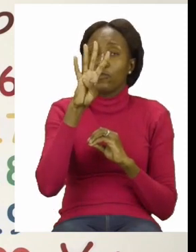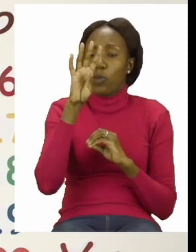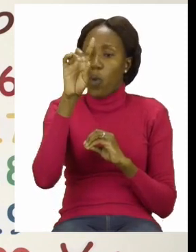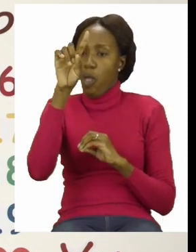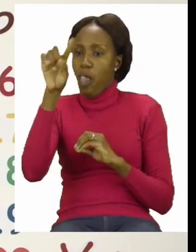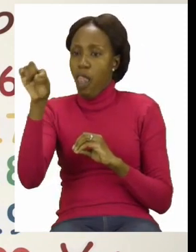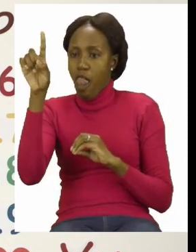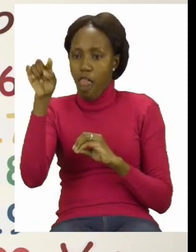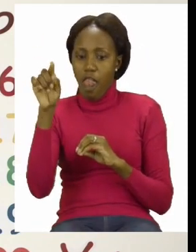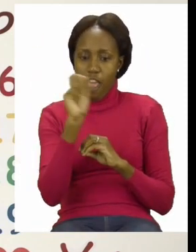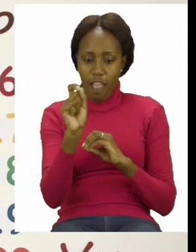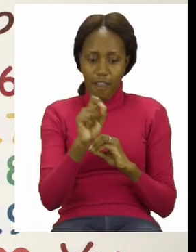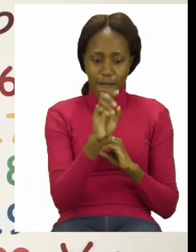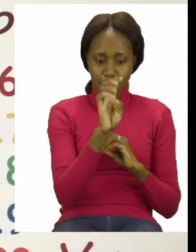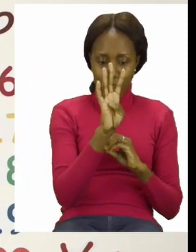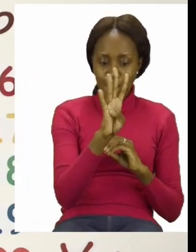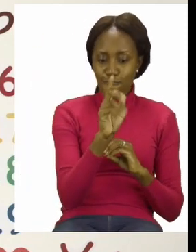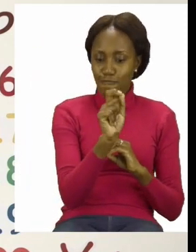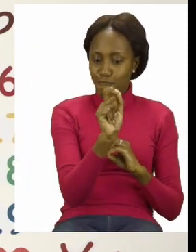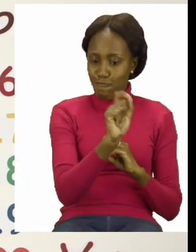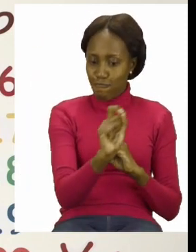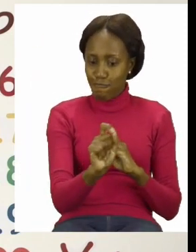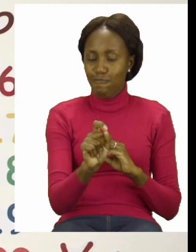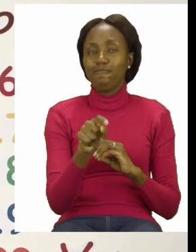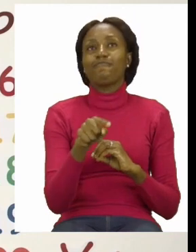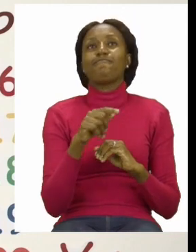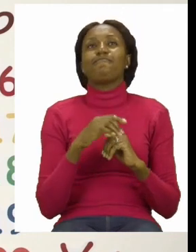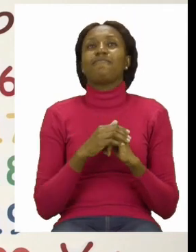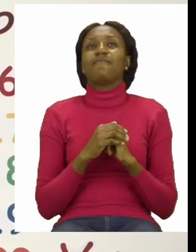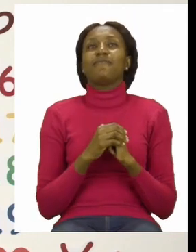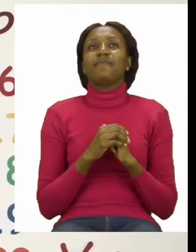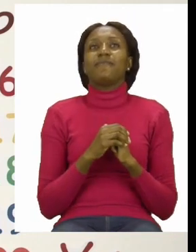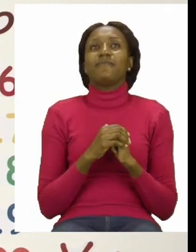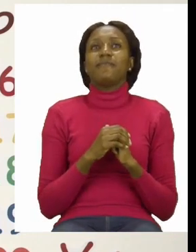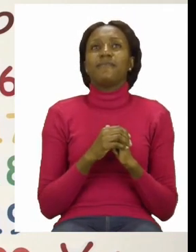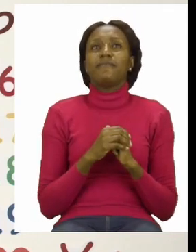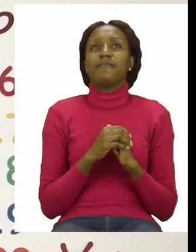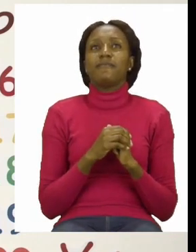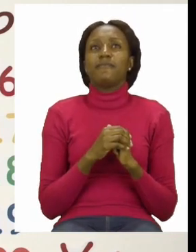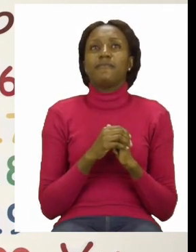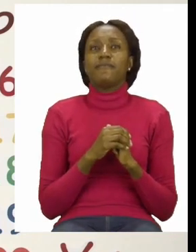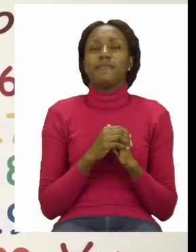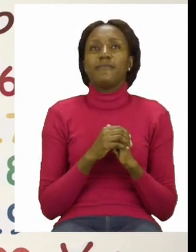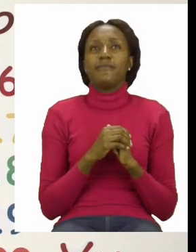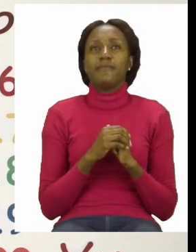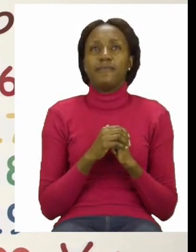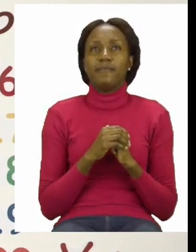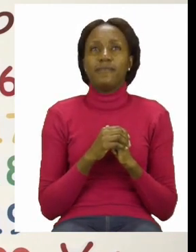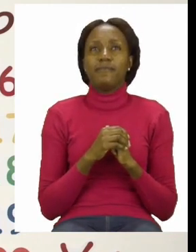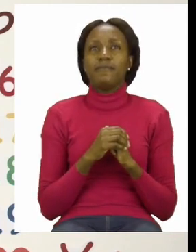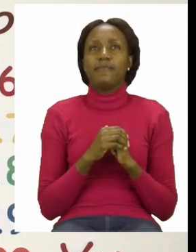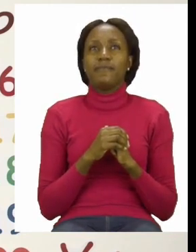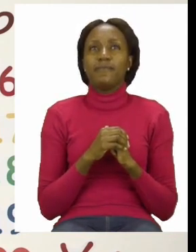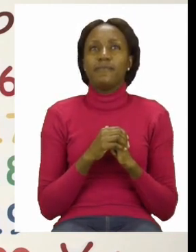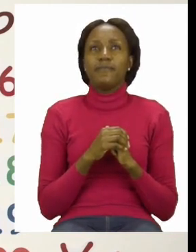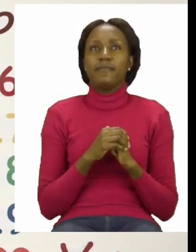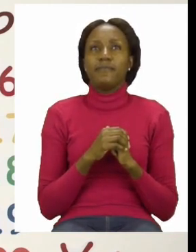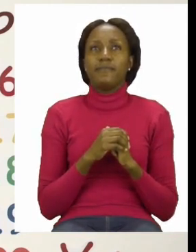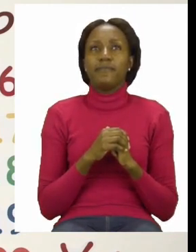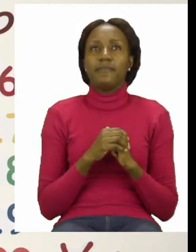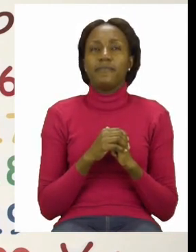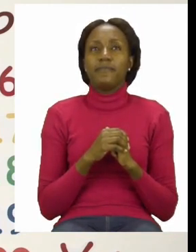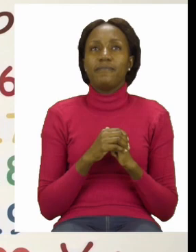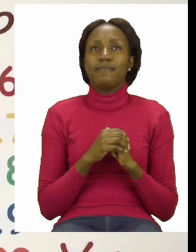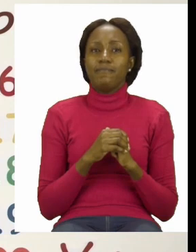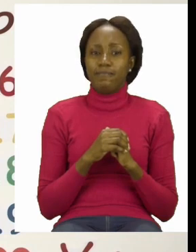going to cross out the number 4 and then write the number 4. Well done. The